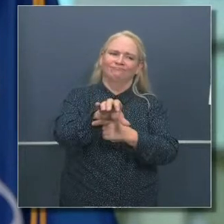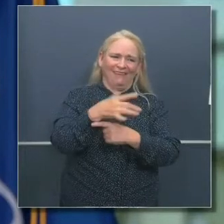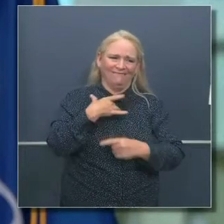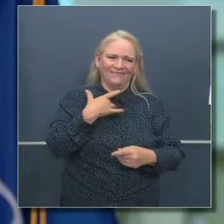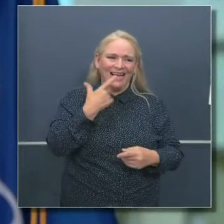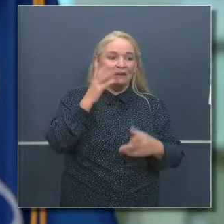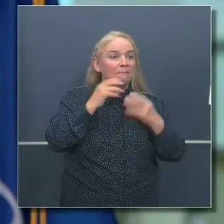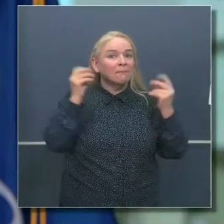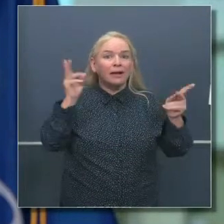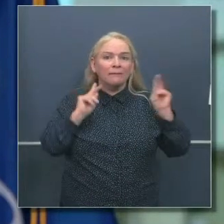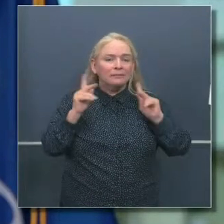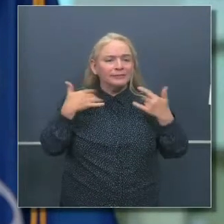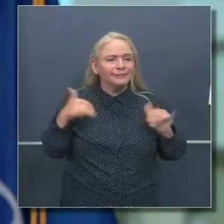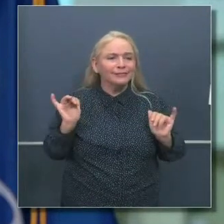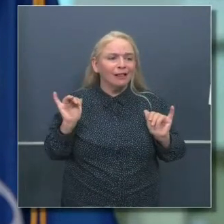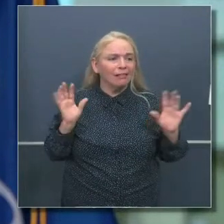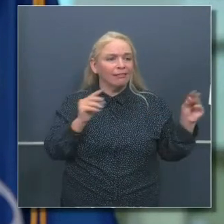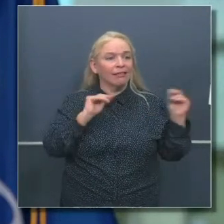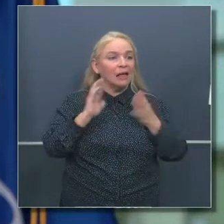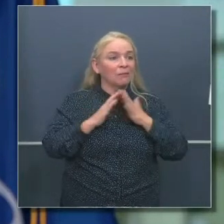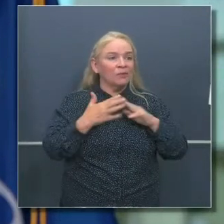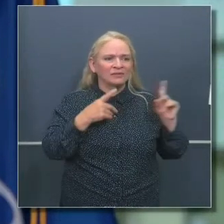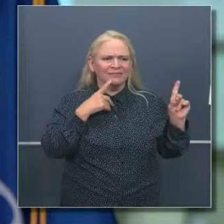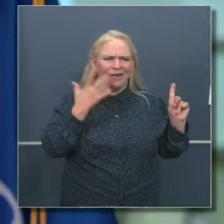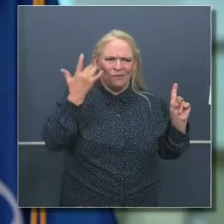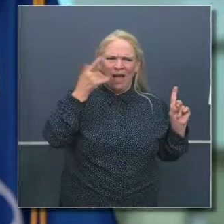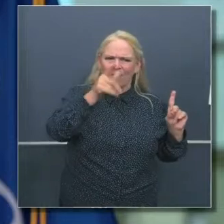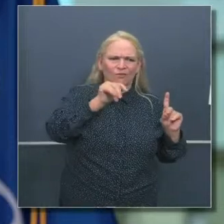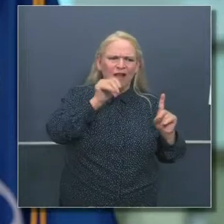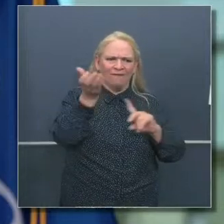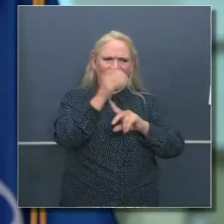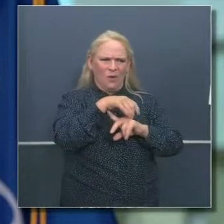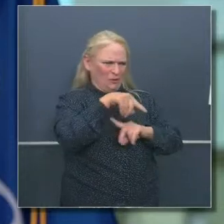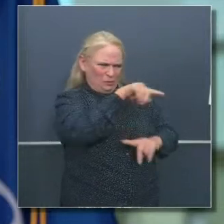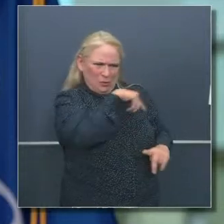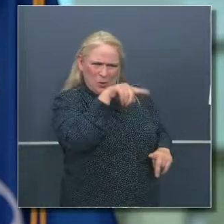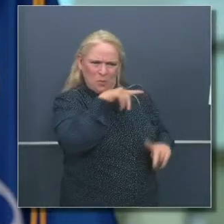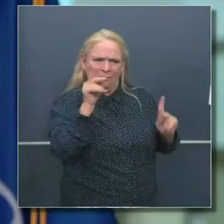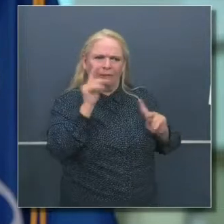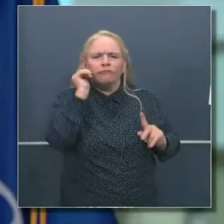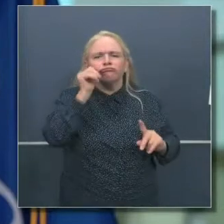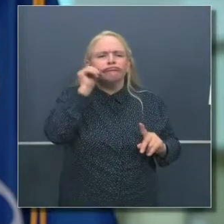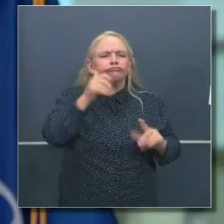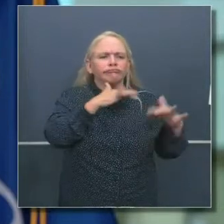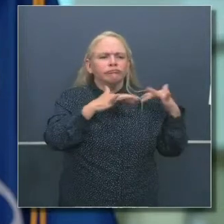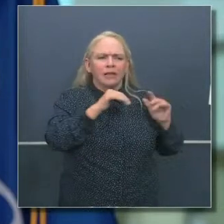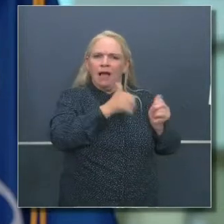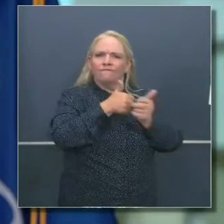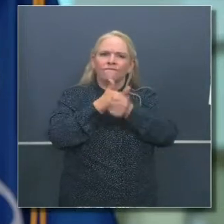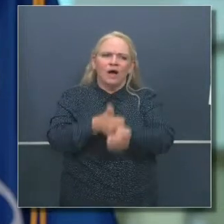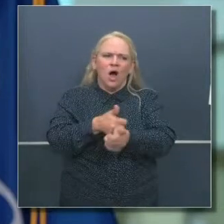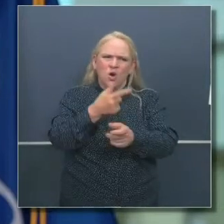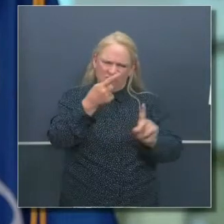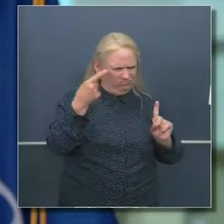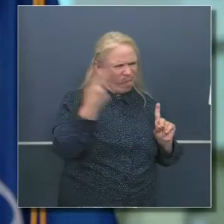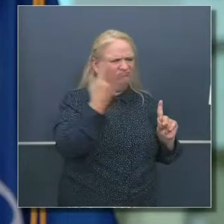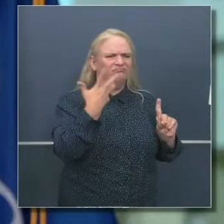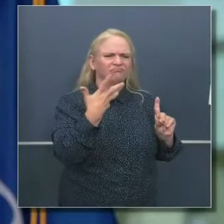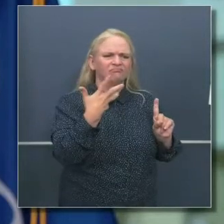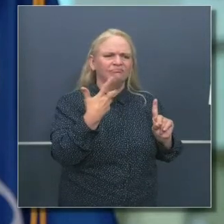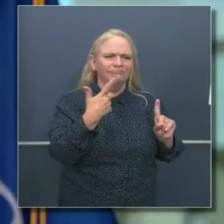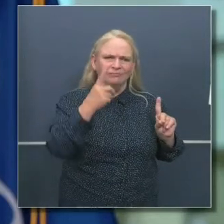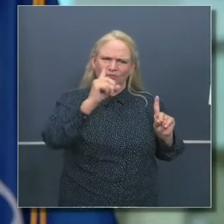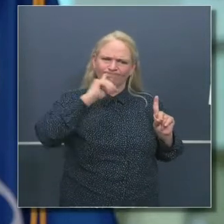why aren't you just imposing fines on those who don't abide by the statewide mask mandate? When you've got cities doing